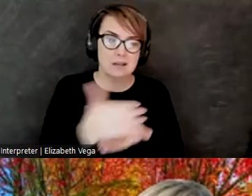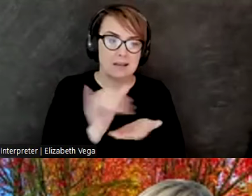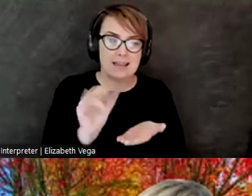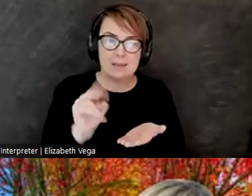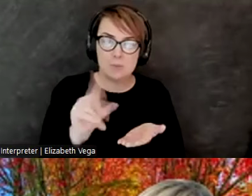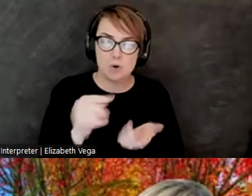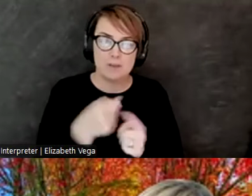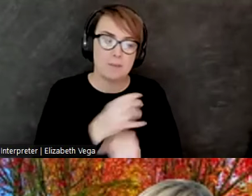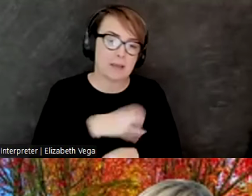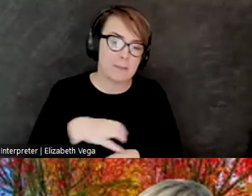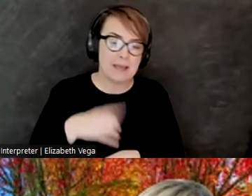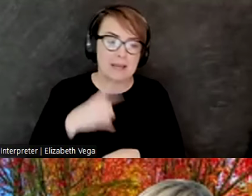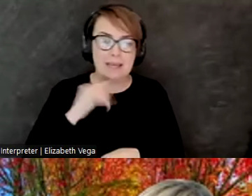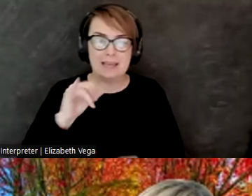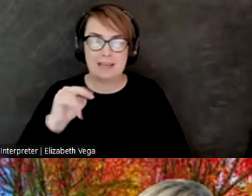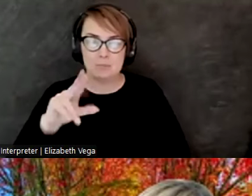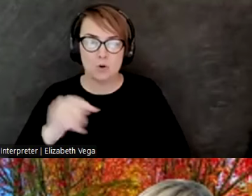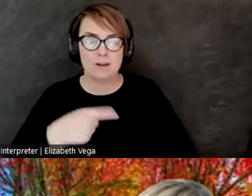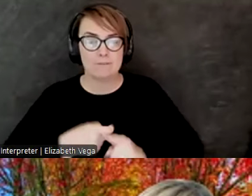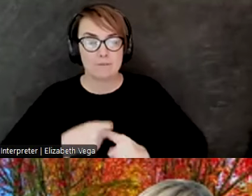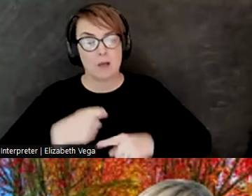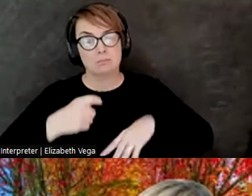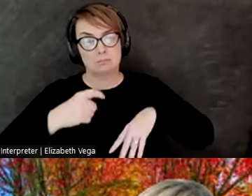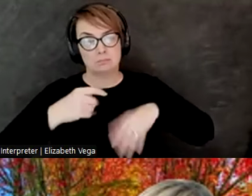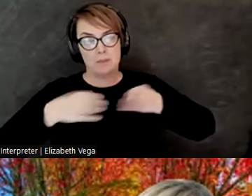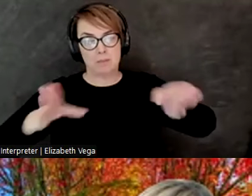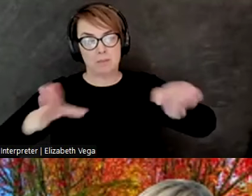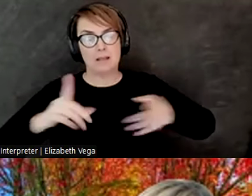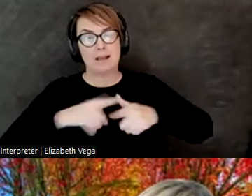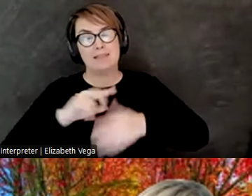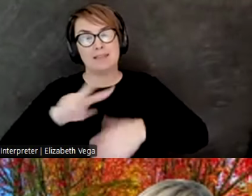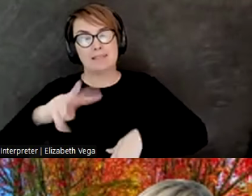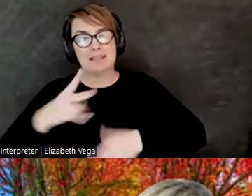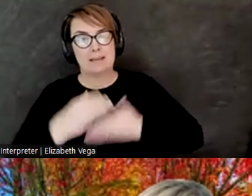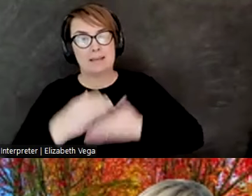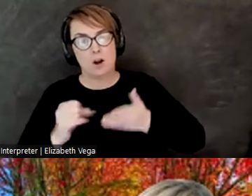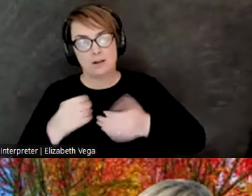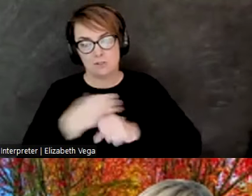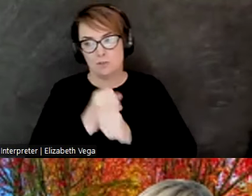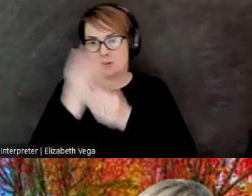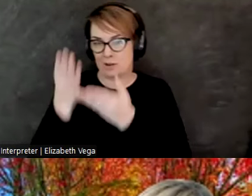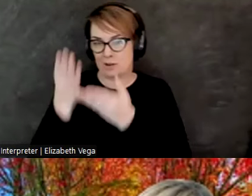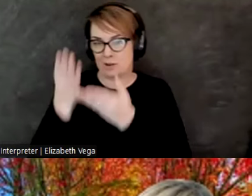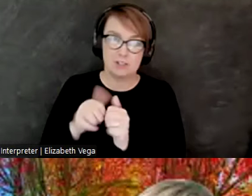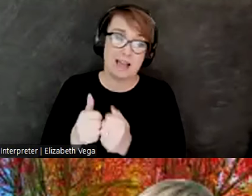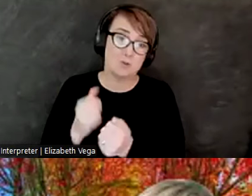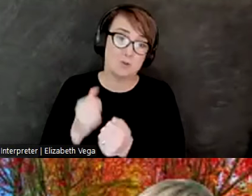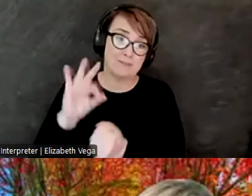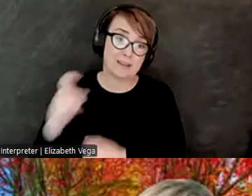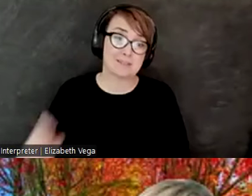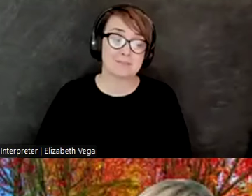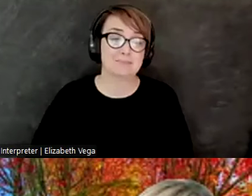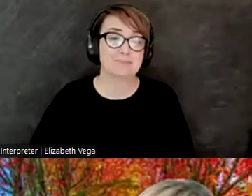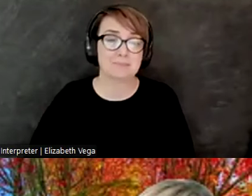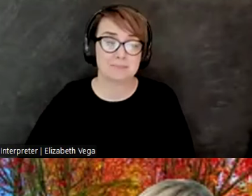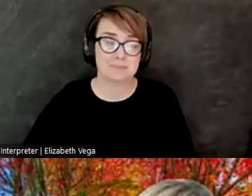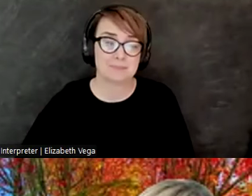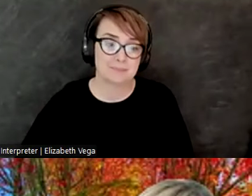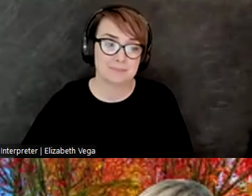are part two of the charge would be? What do we do about it? How do we fix it? What recommendations do we have?